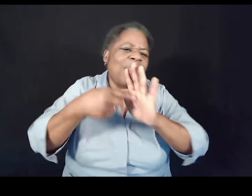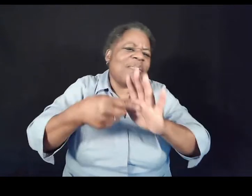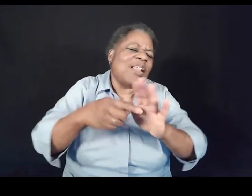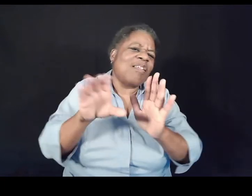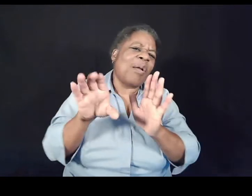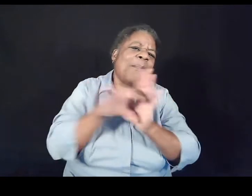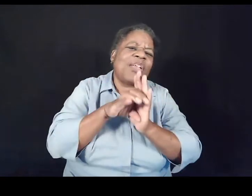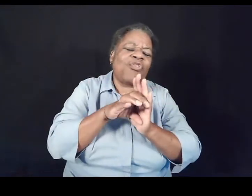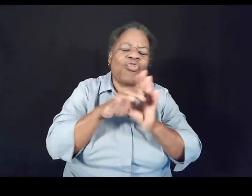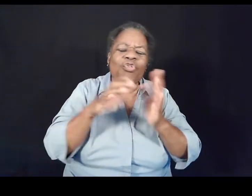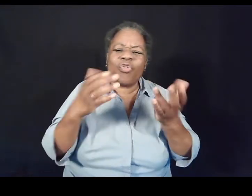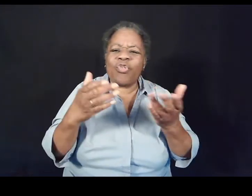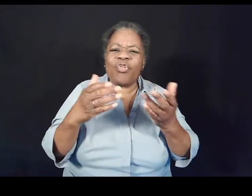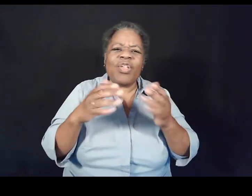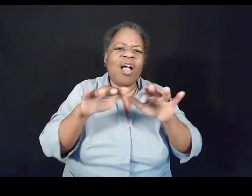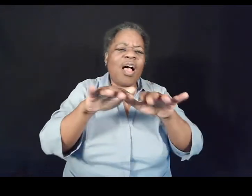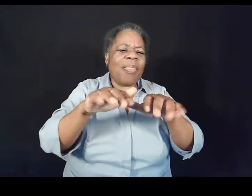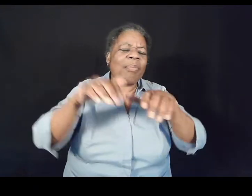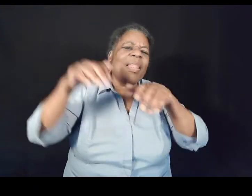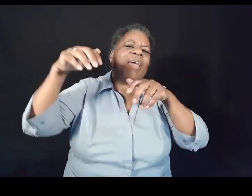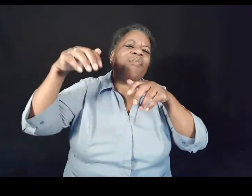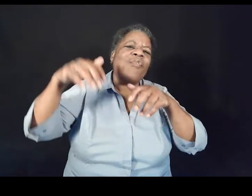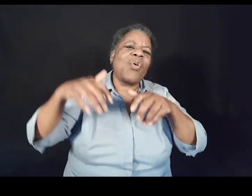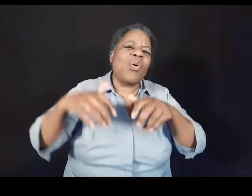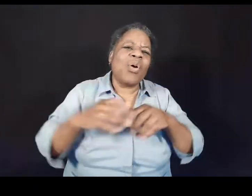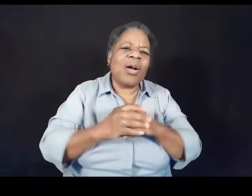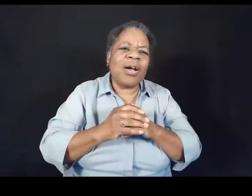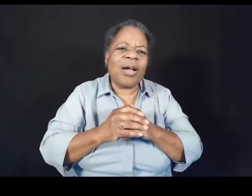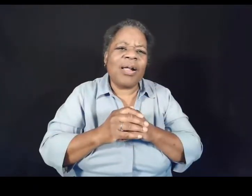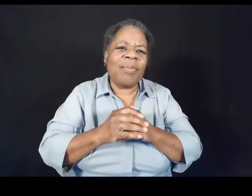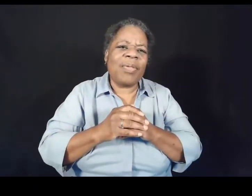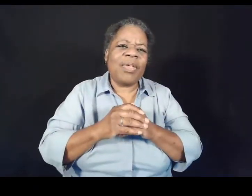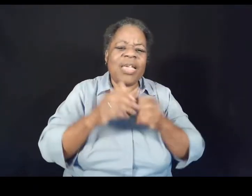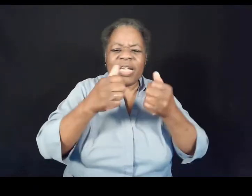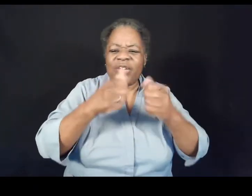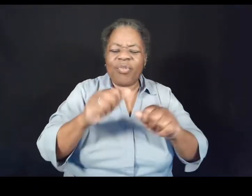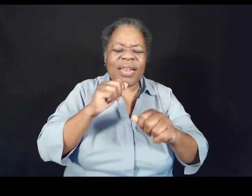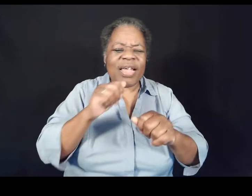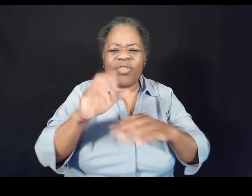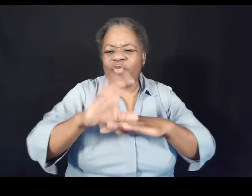platform. We try to avoid churchy insider kind of language.